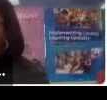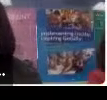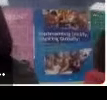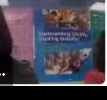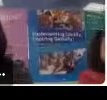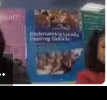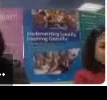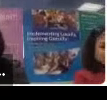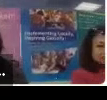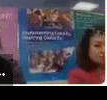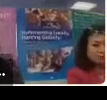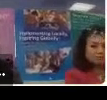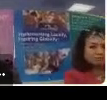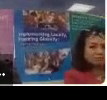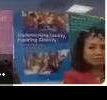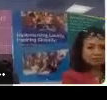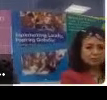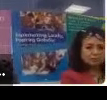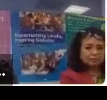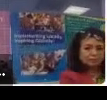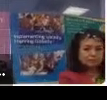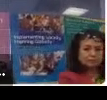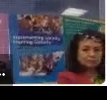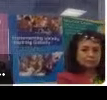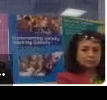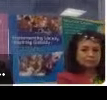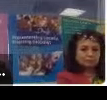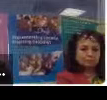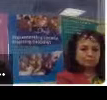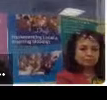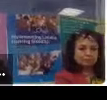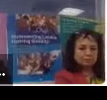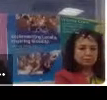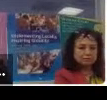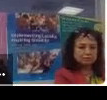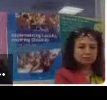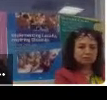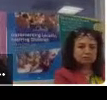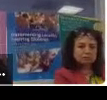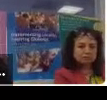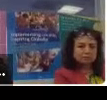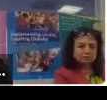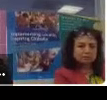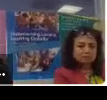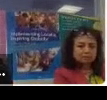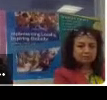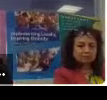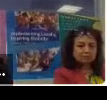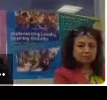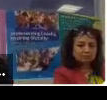these workshops, we organized national media and women, peace, and security competitions.